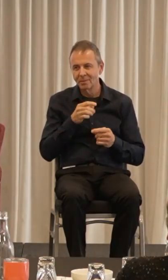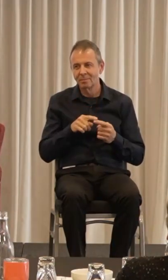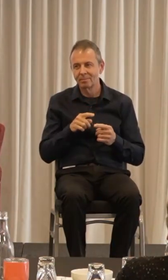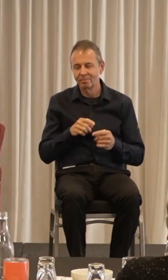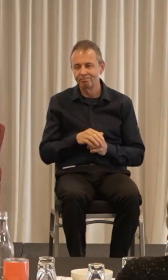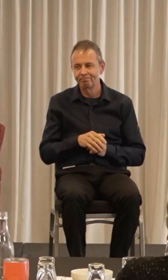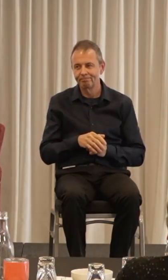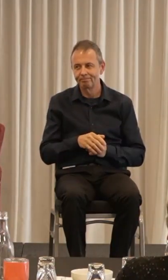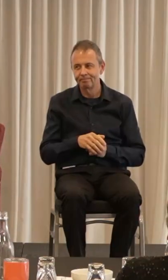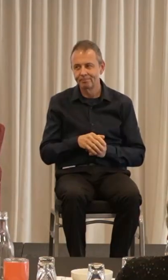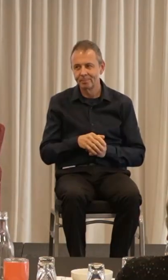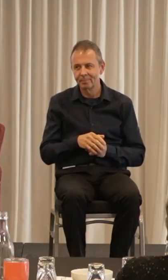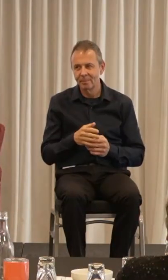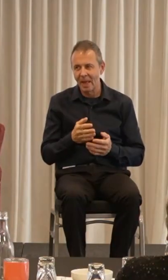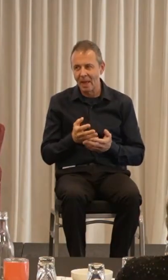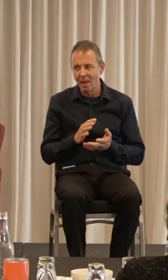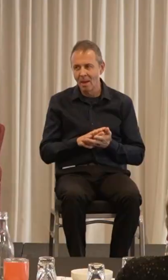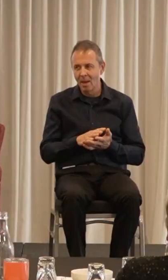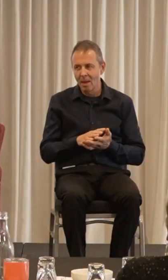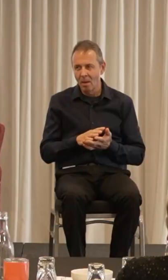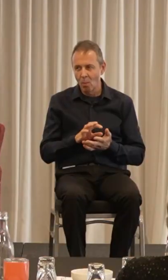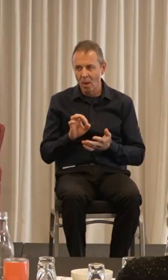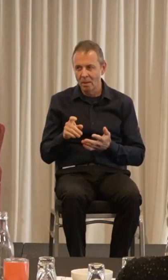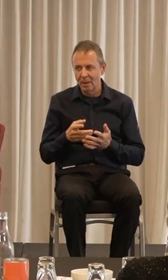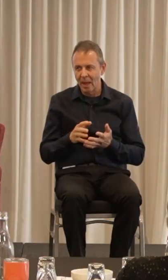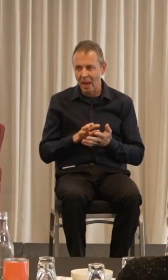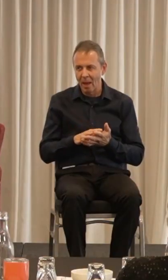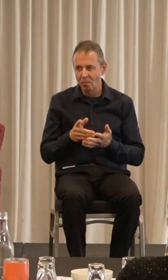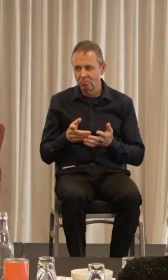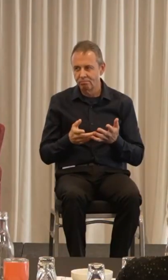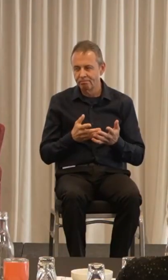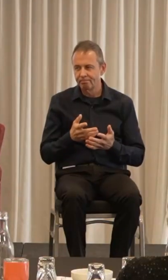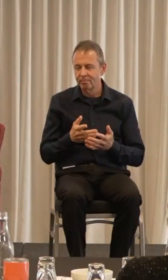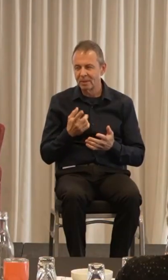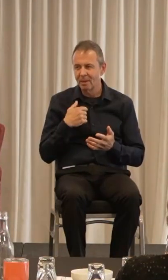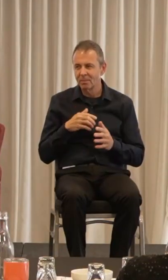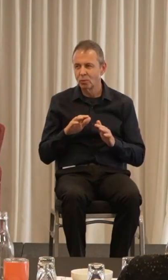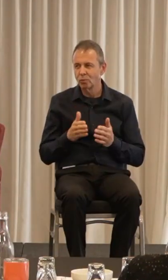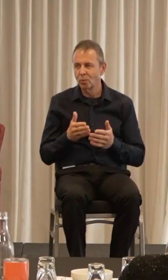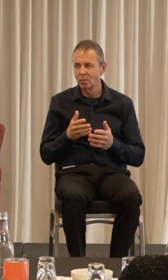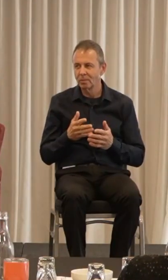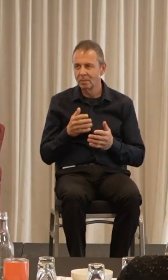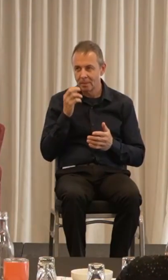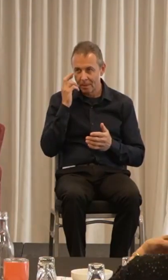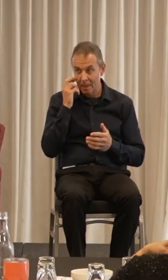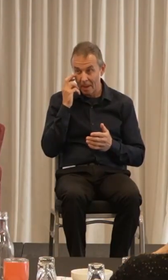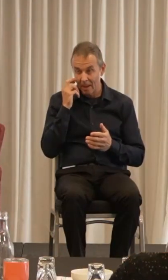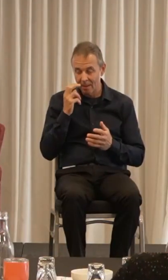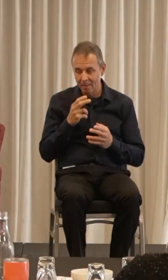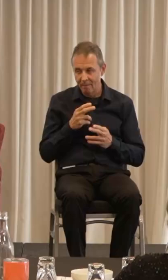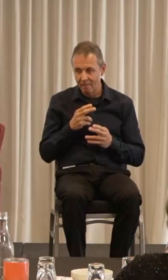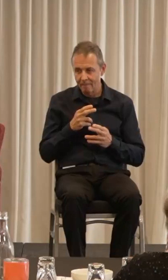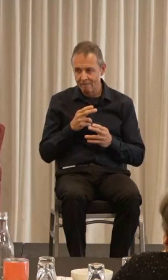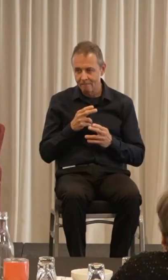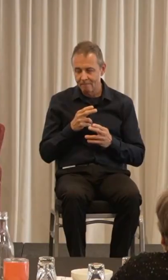that. How did you sort of unpack, even just briefly, in either of those situations,